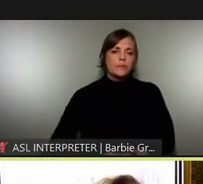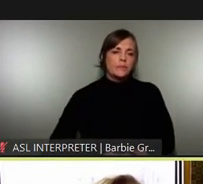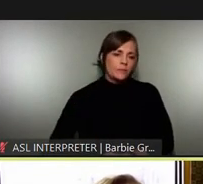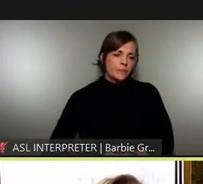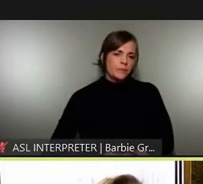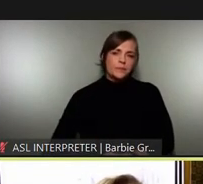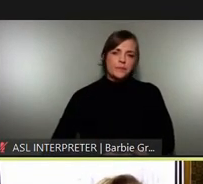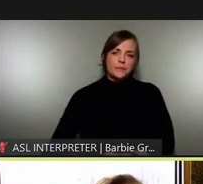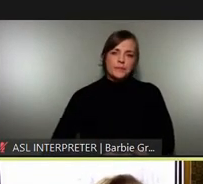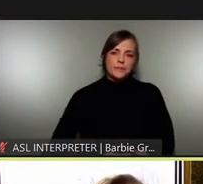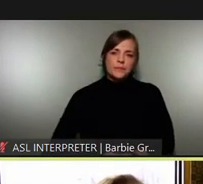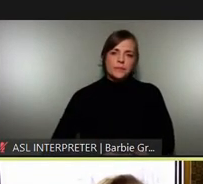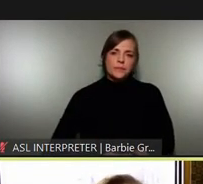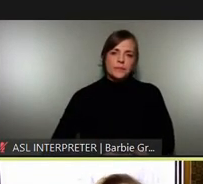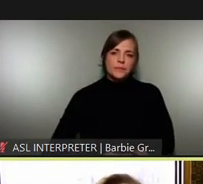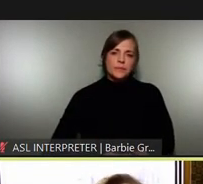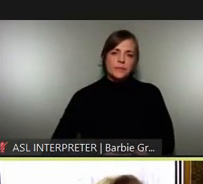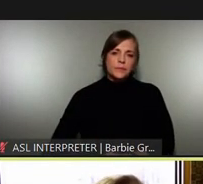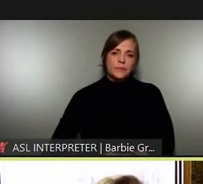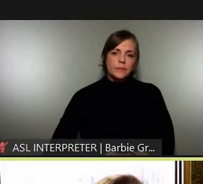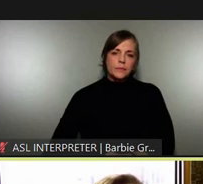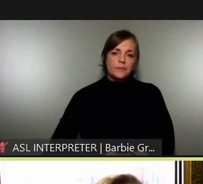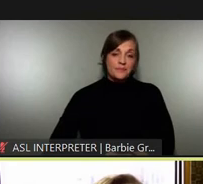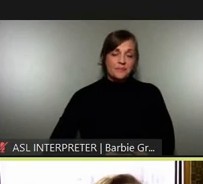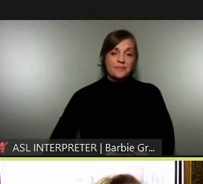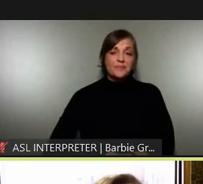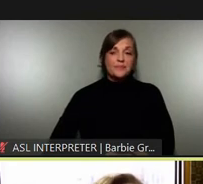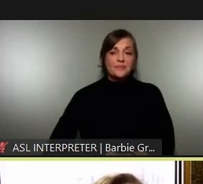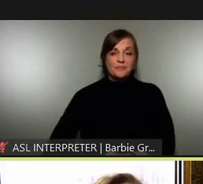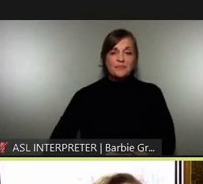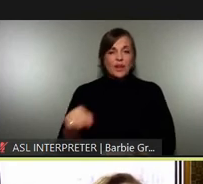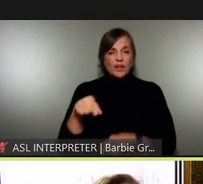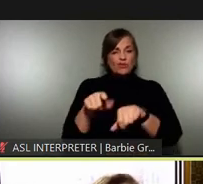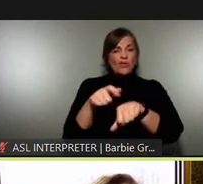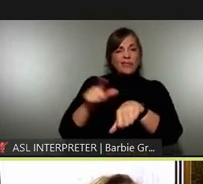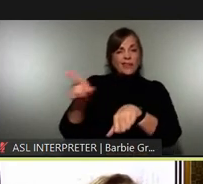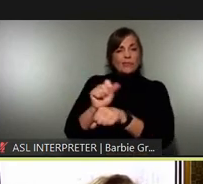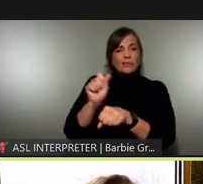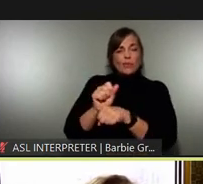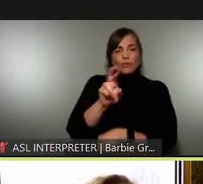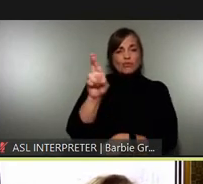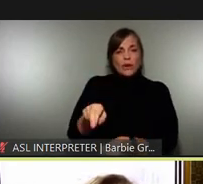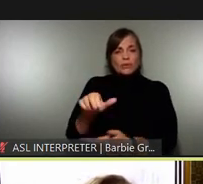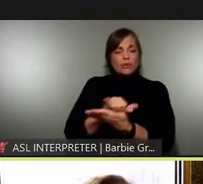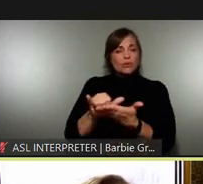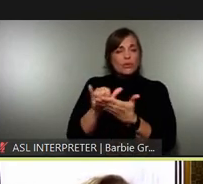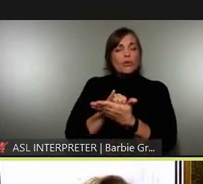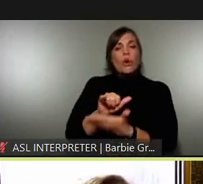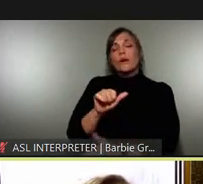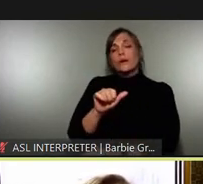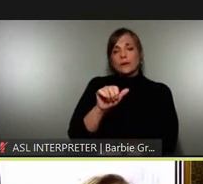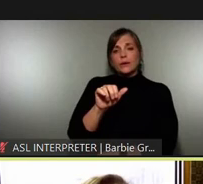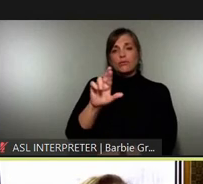the Rochester Genesee Regional Transportation Authority in New York. During his tenure, he gained national attention by turning